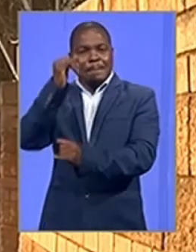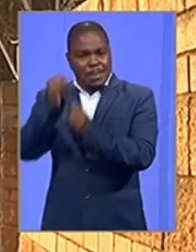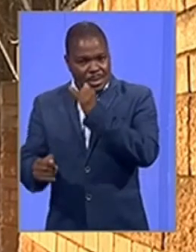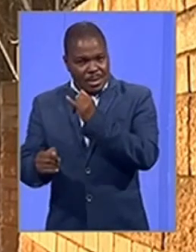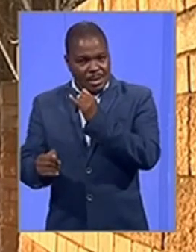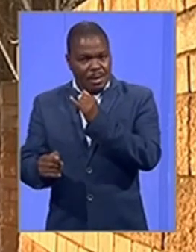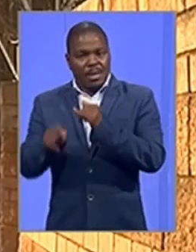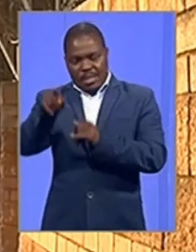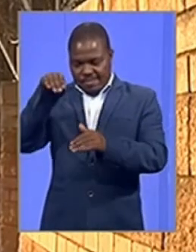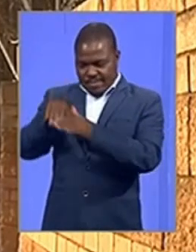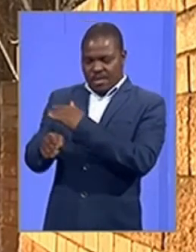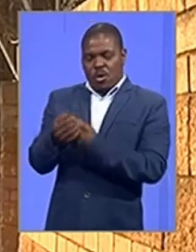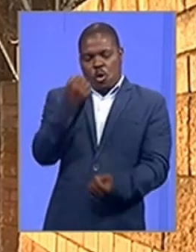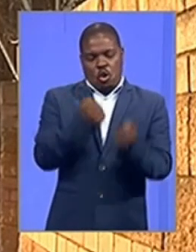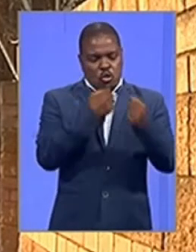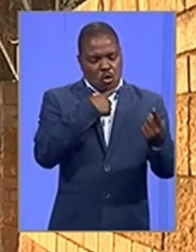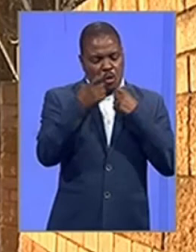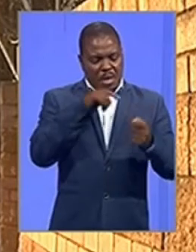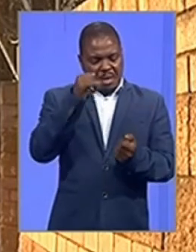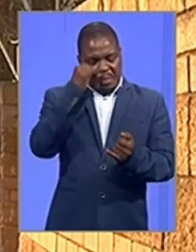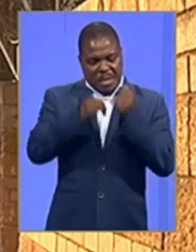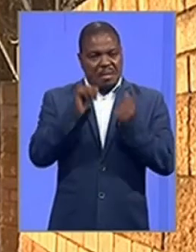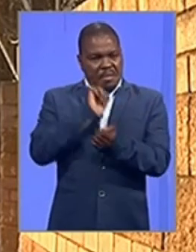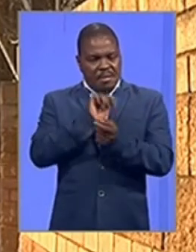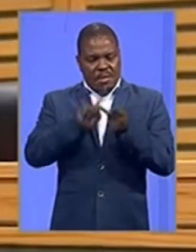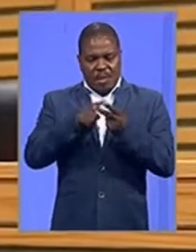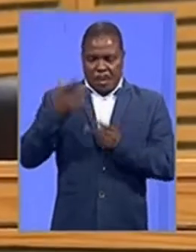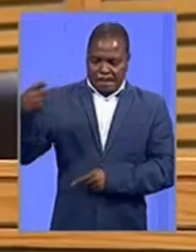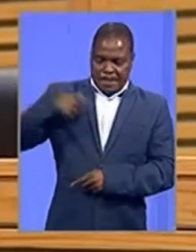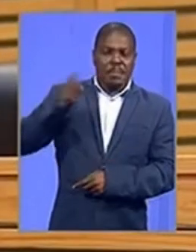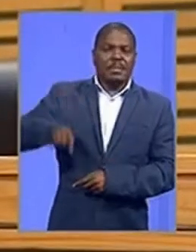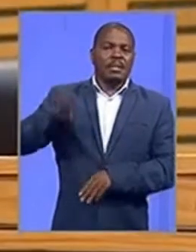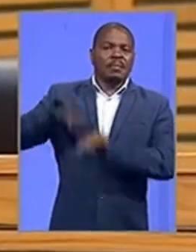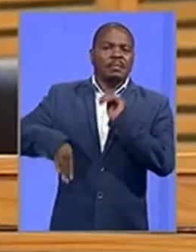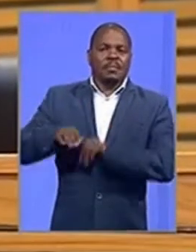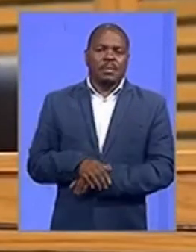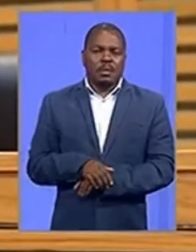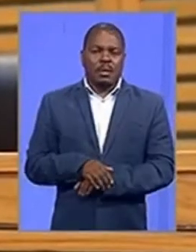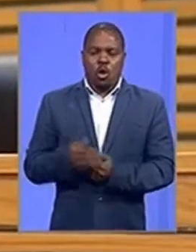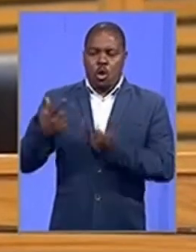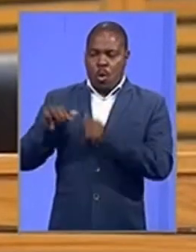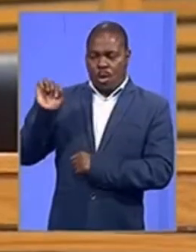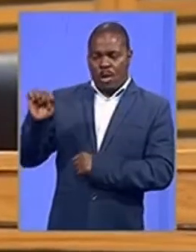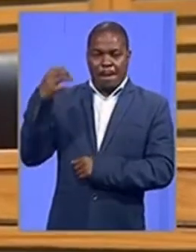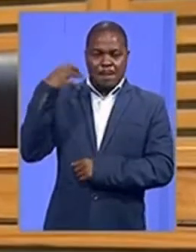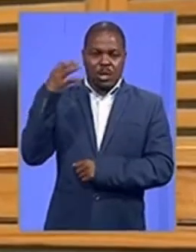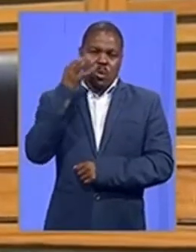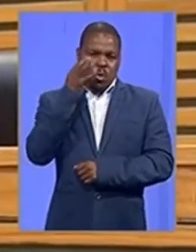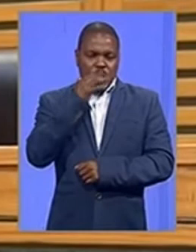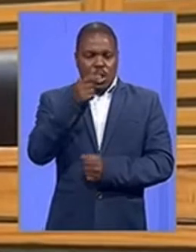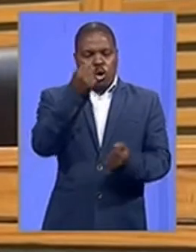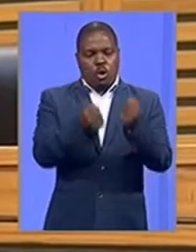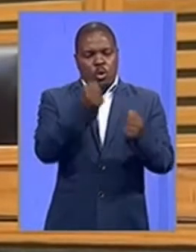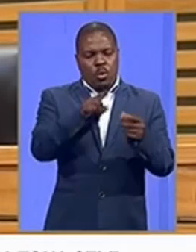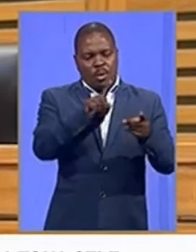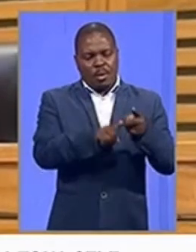gogetse lefapha kwa kgotlatshekelo le go lopa ditshenyegelo. Moeledi wa Gatona Cele o kaile fa mokwaledi wa kgotlatshekelo le babueledi ba